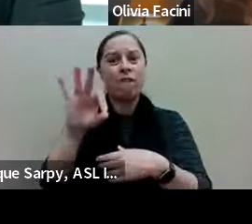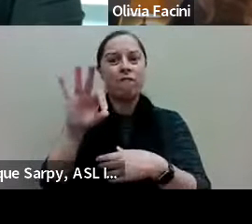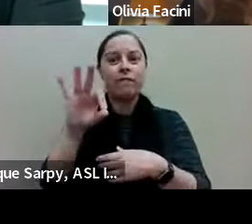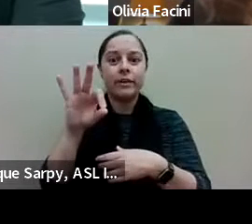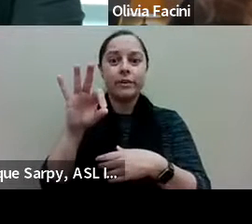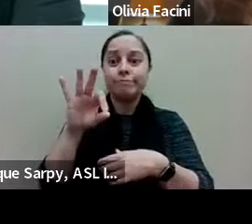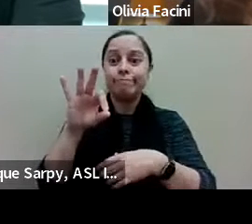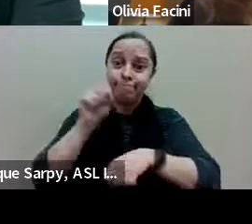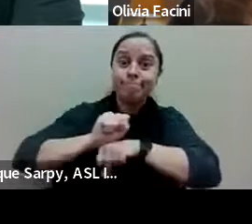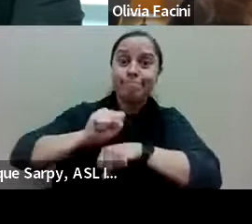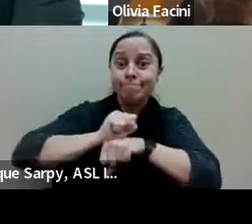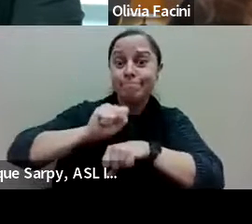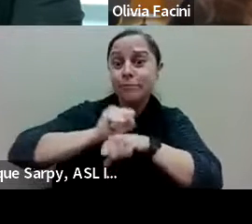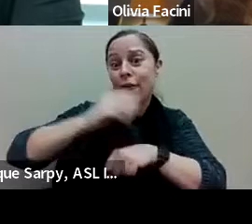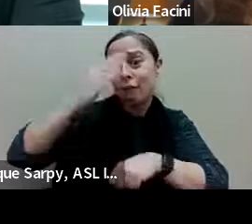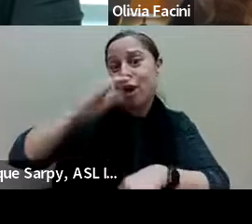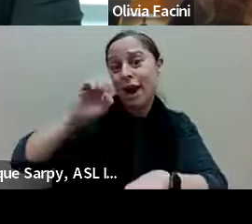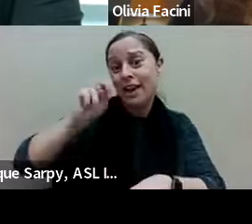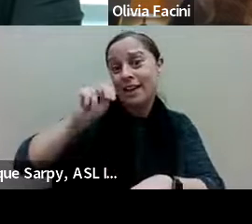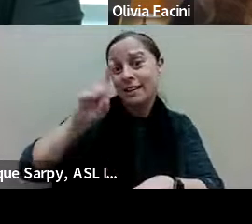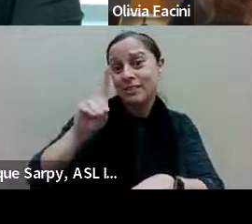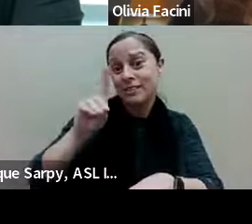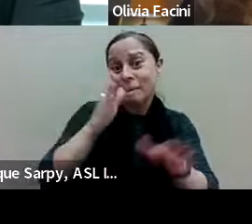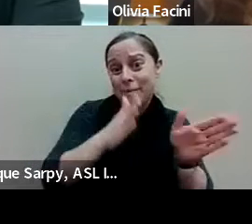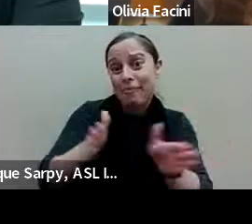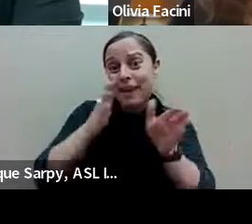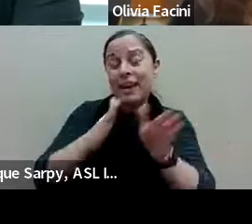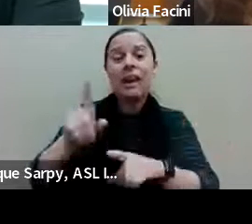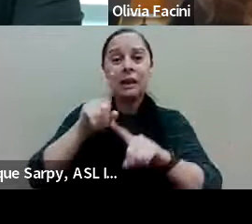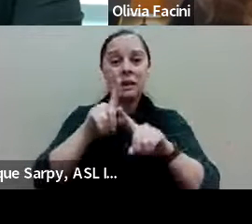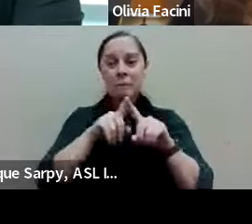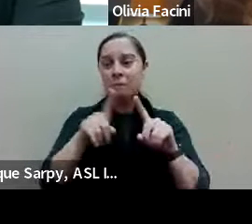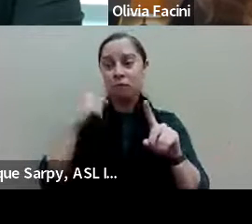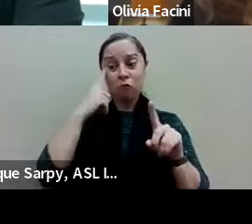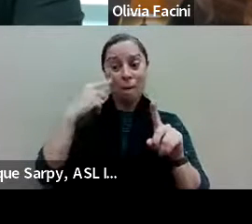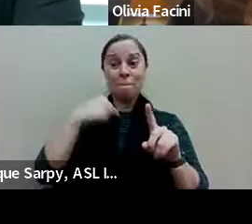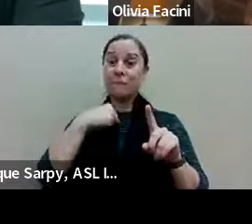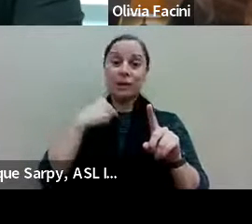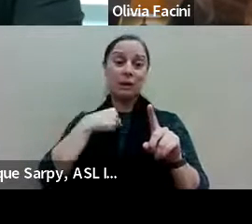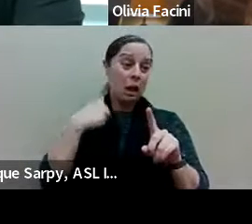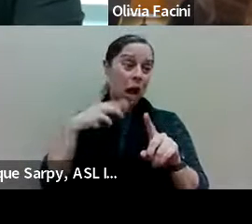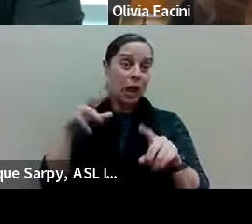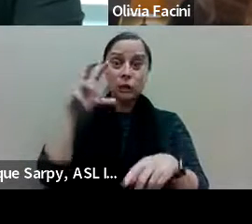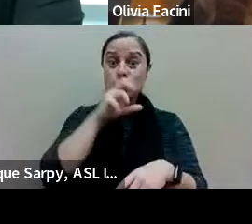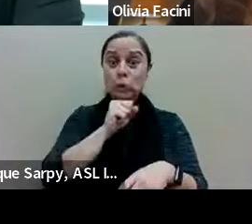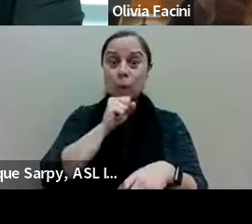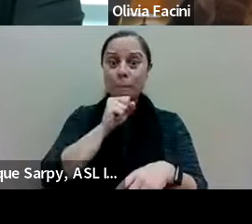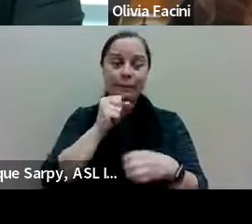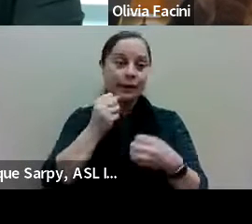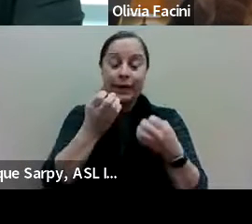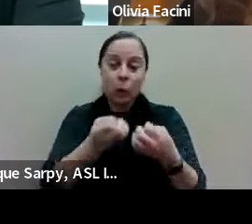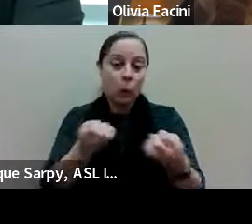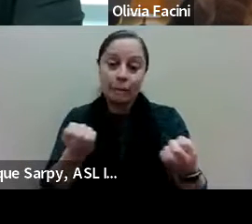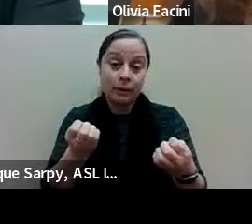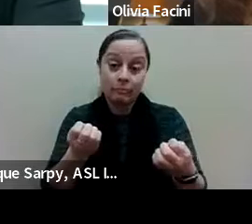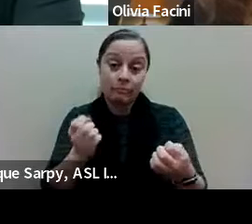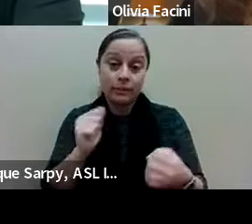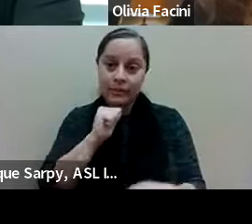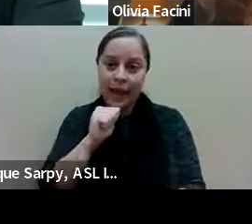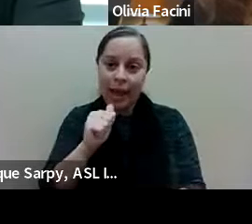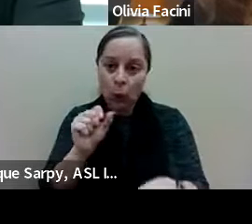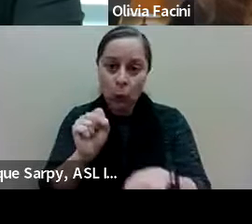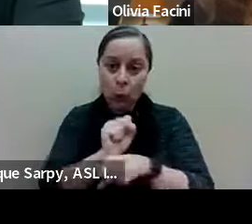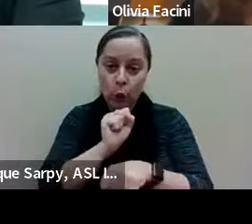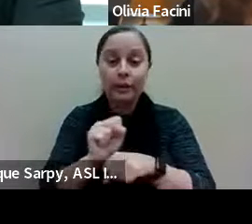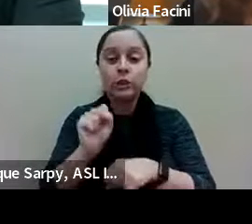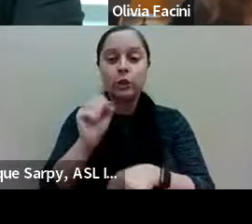planning. But for me, I pretty much assume that equipment is not going to work. And so I always